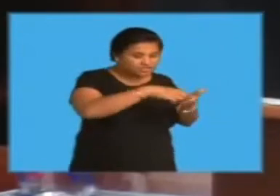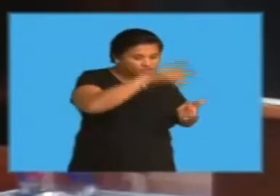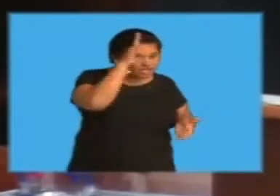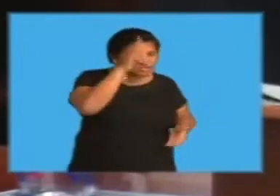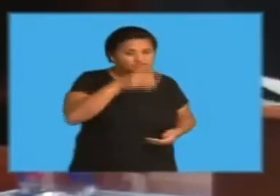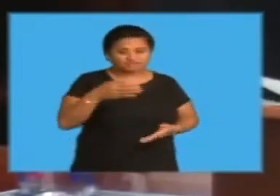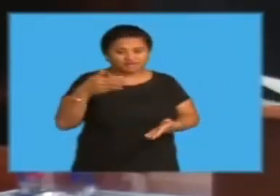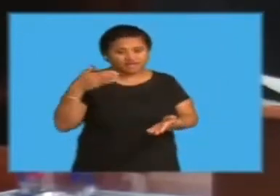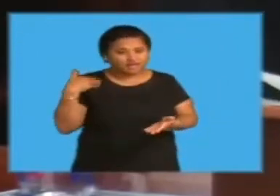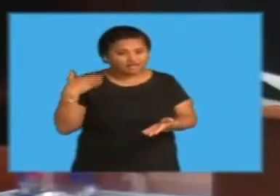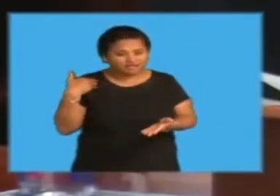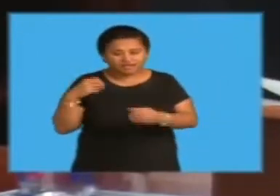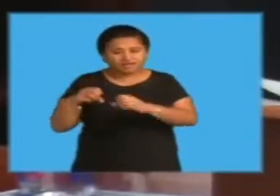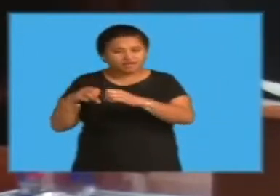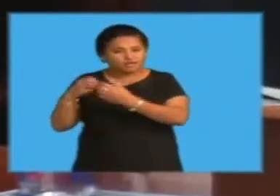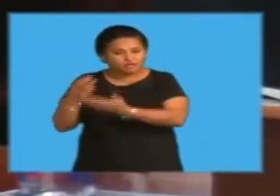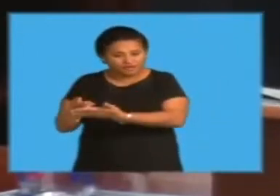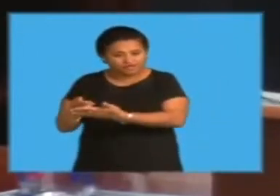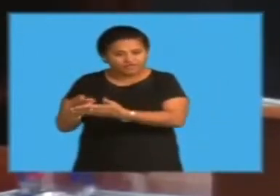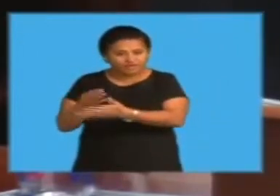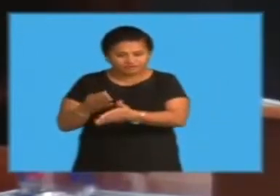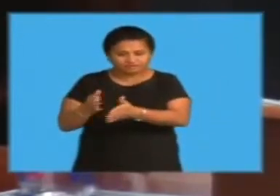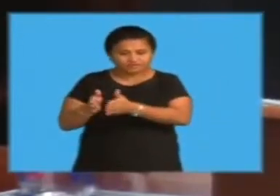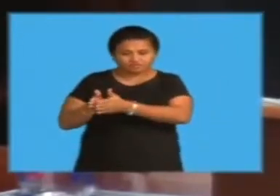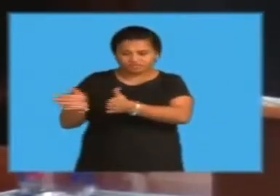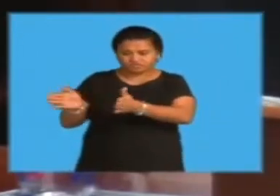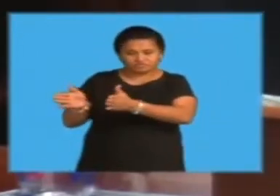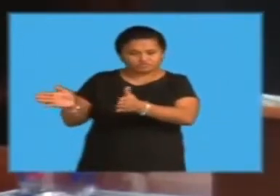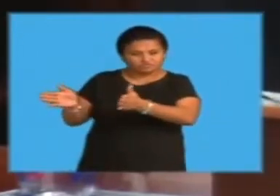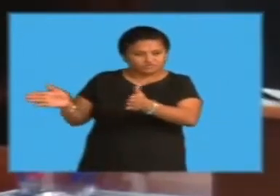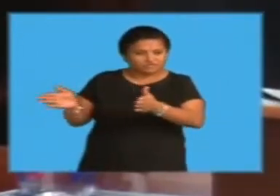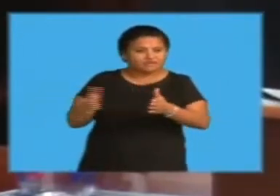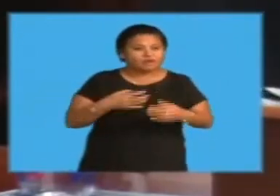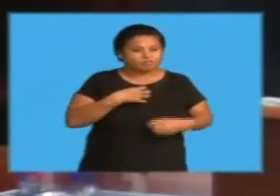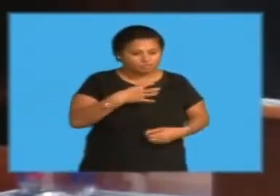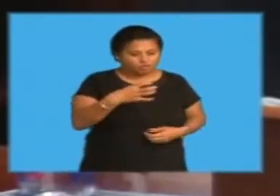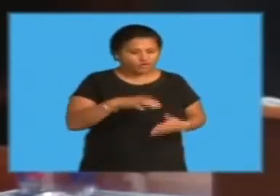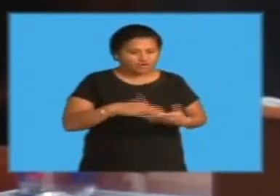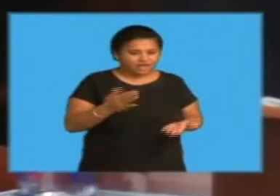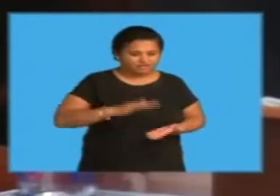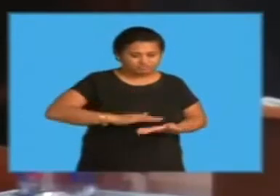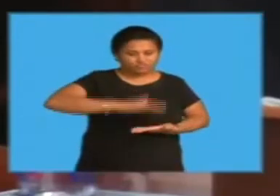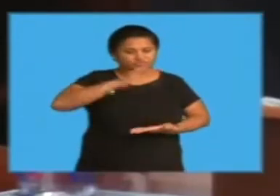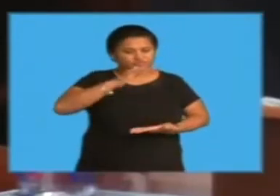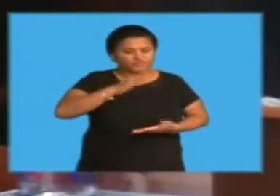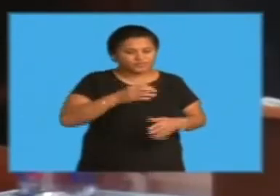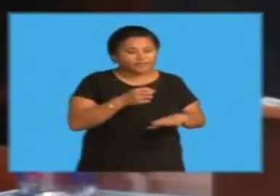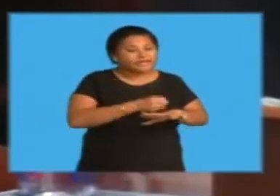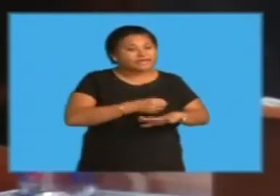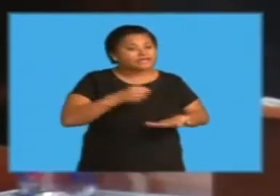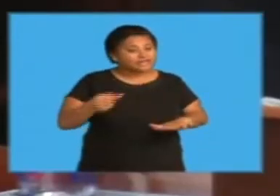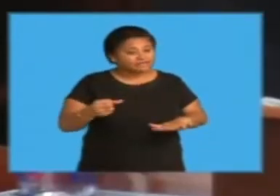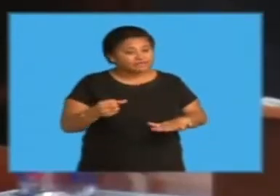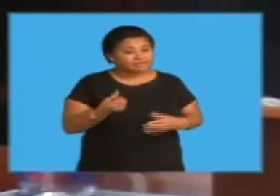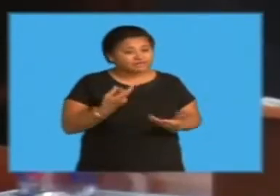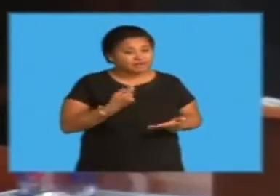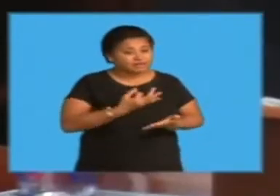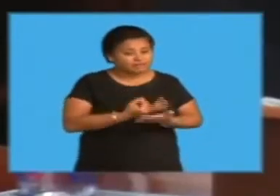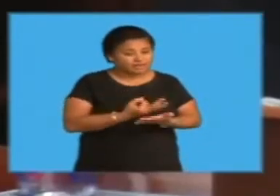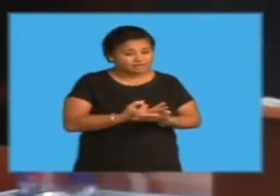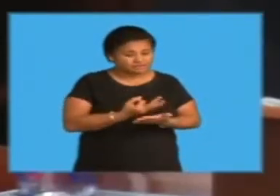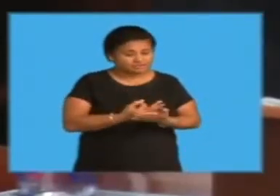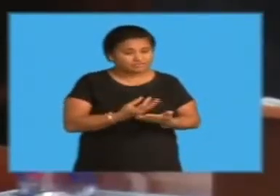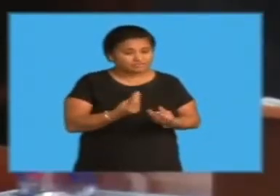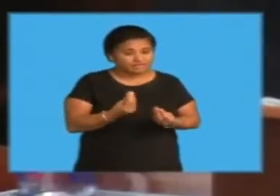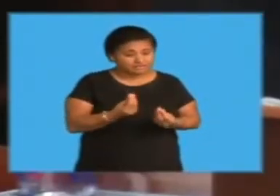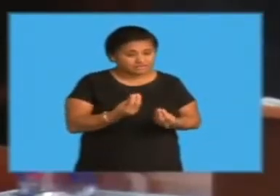health, and welfare benefits have been extended as never before. Government benefits have literally put more money in the